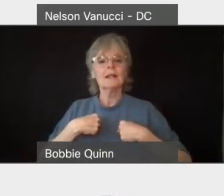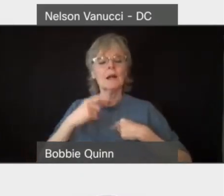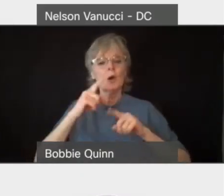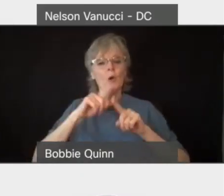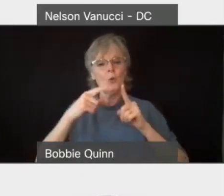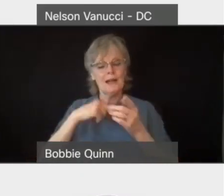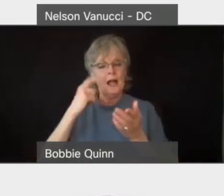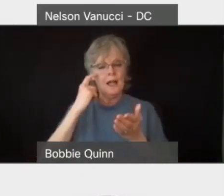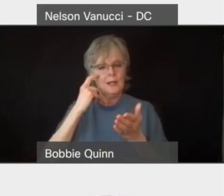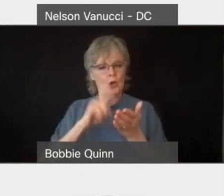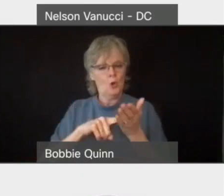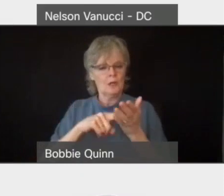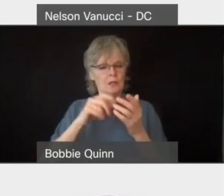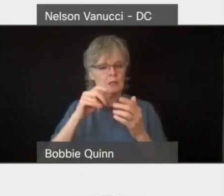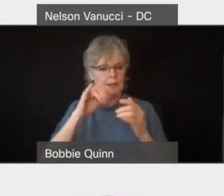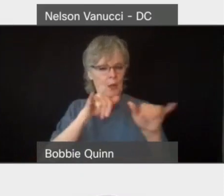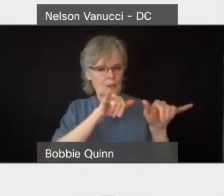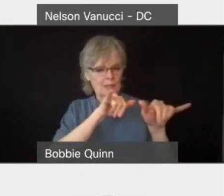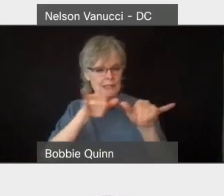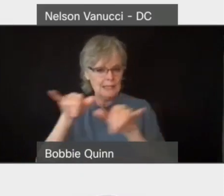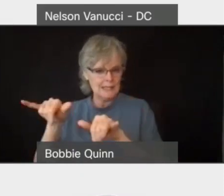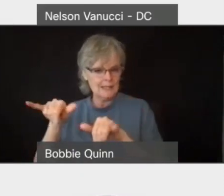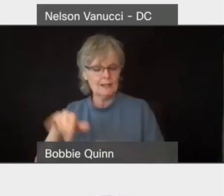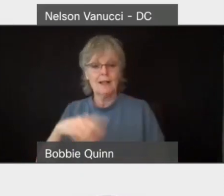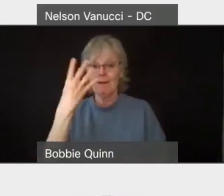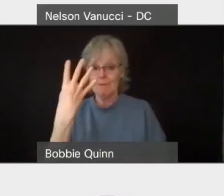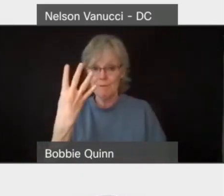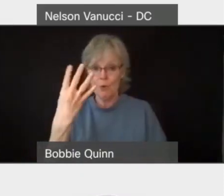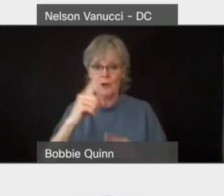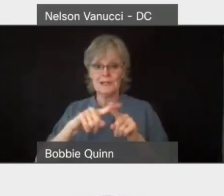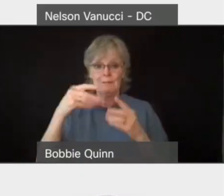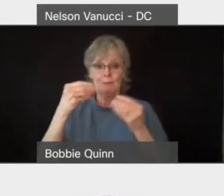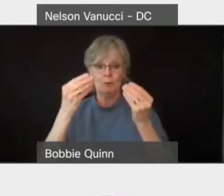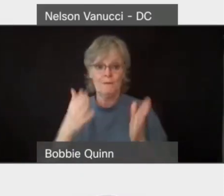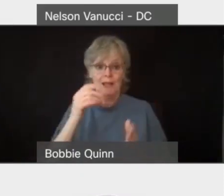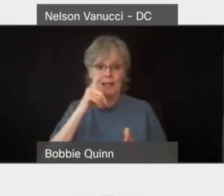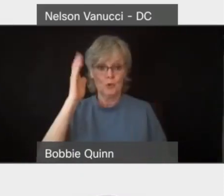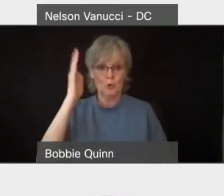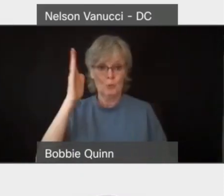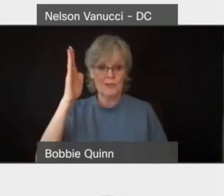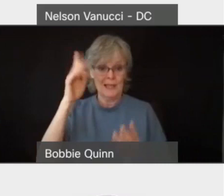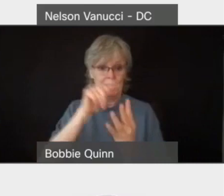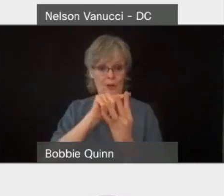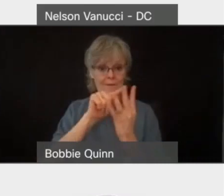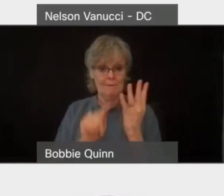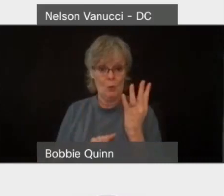board was amongst the 4 different providers that presented